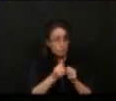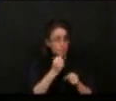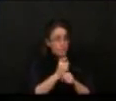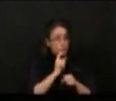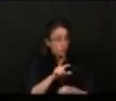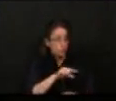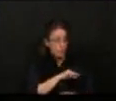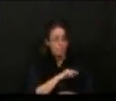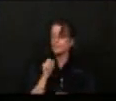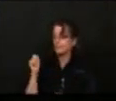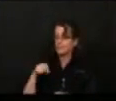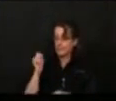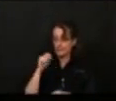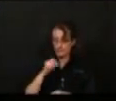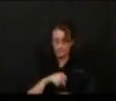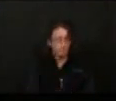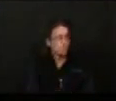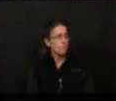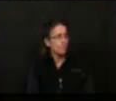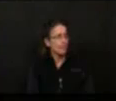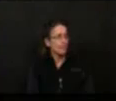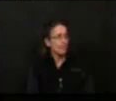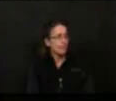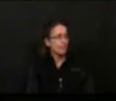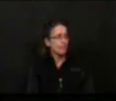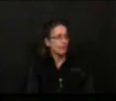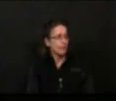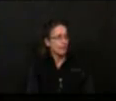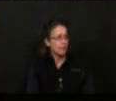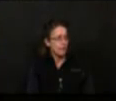And I think from time to time there's been misunderstandings about the